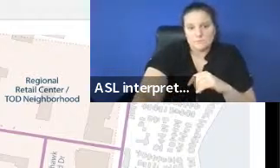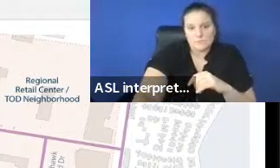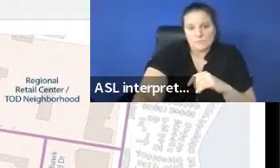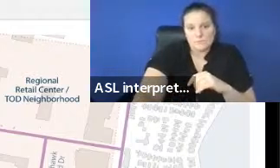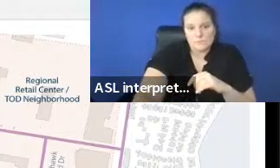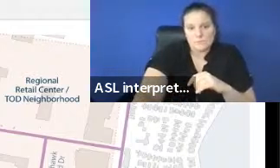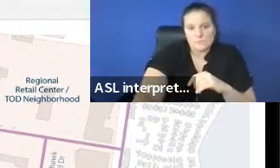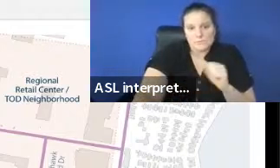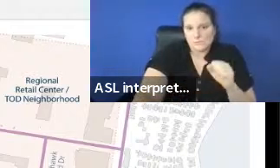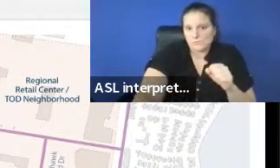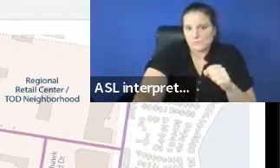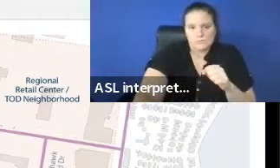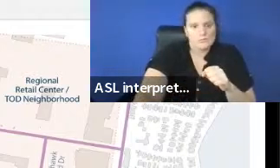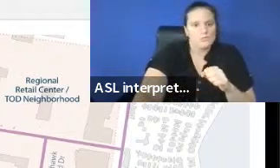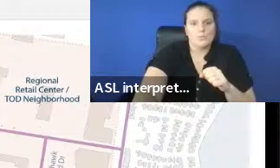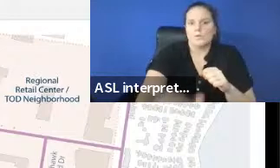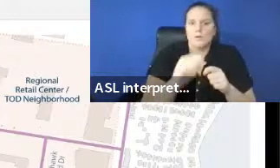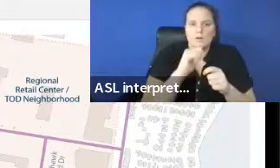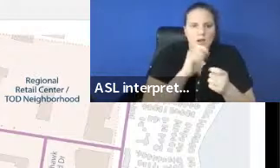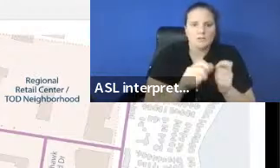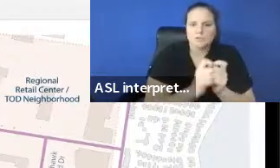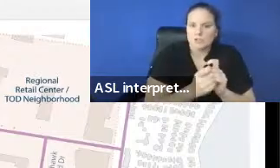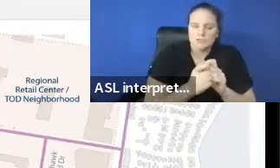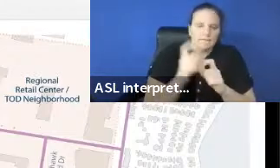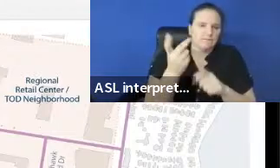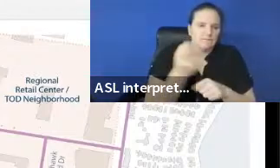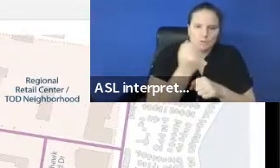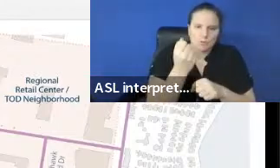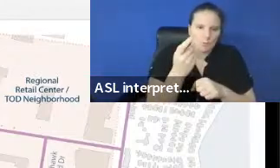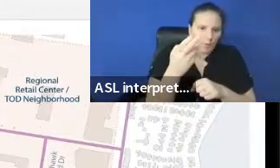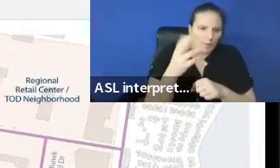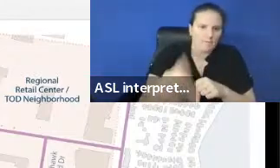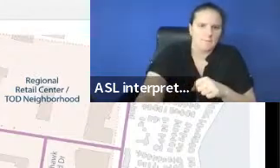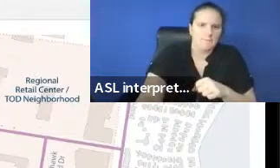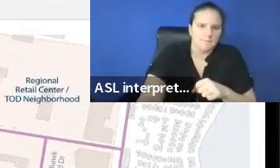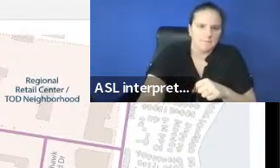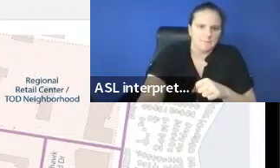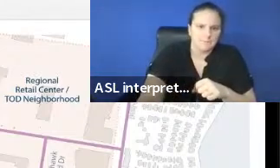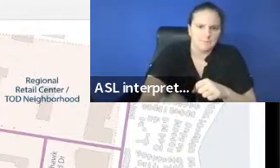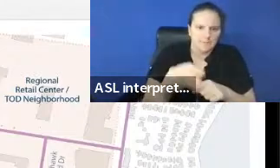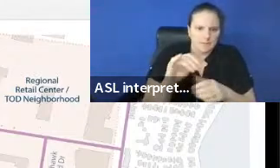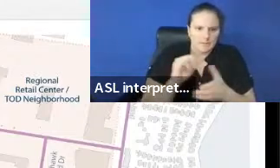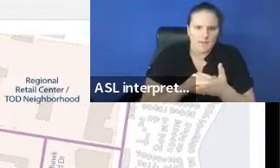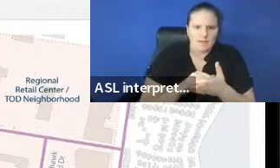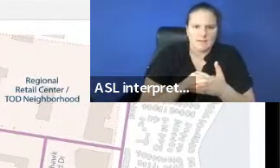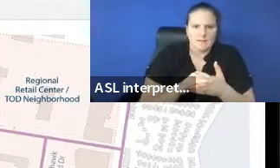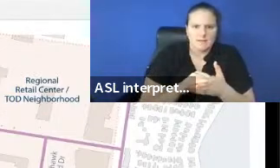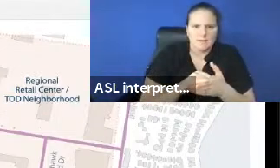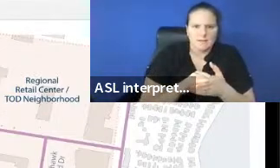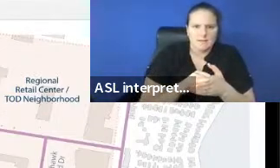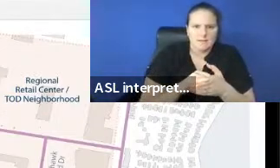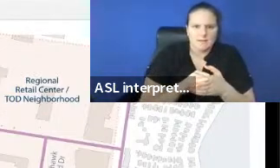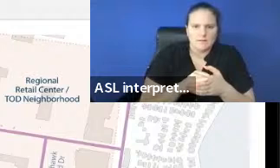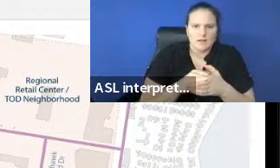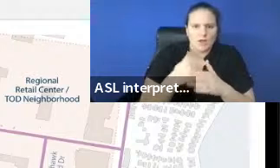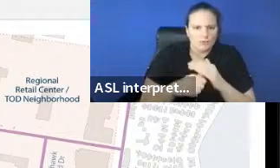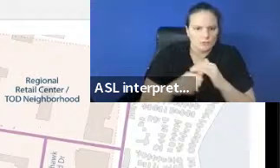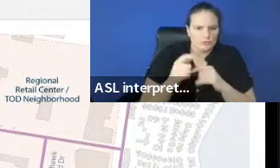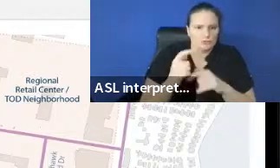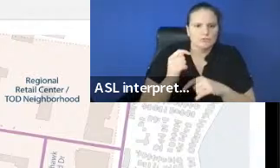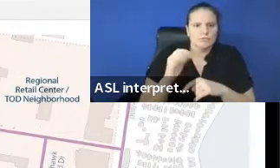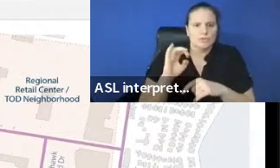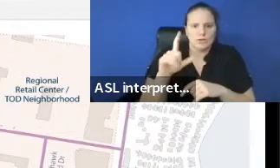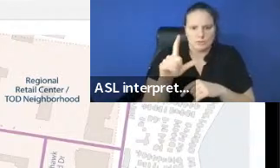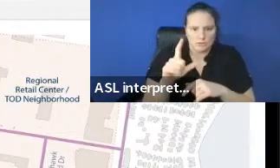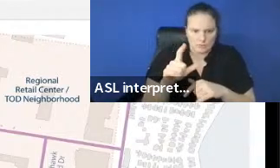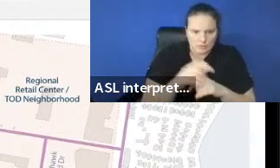Yes, we're not modifying Victory Boulevard. Okay, so the Interstate Avenue will go under a tunnel under there and then merge